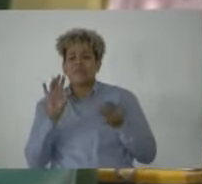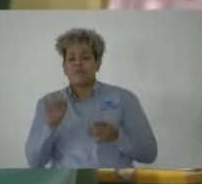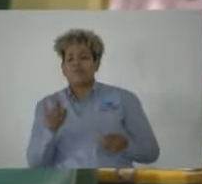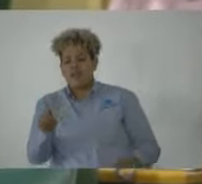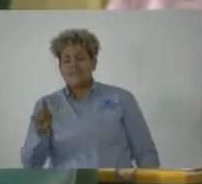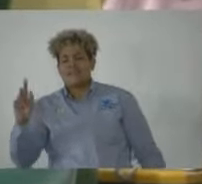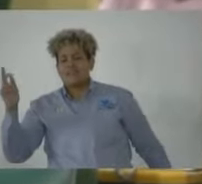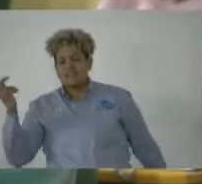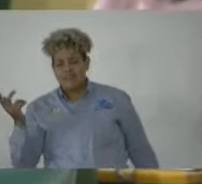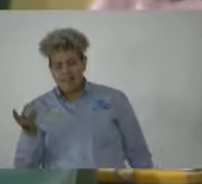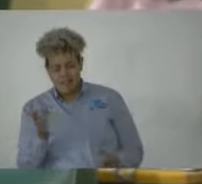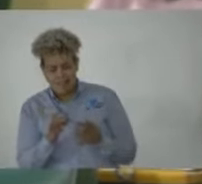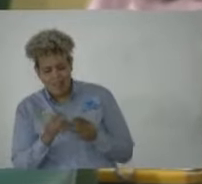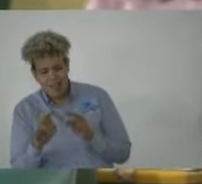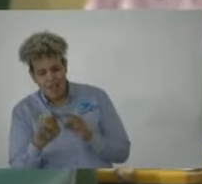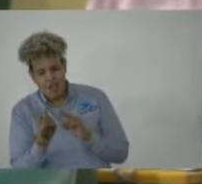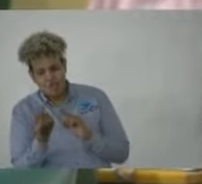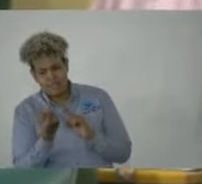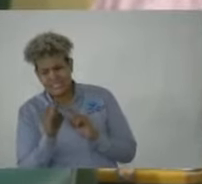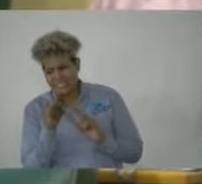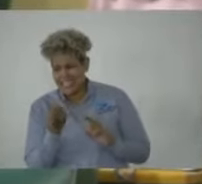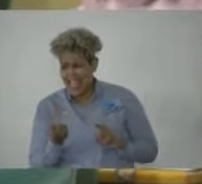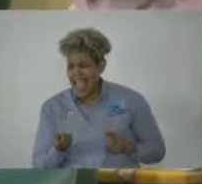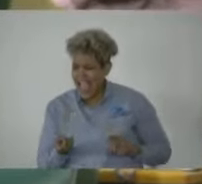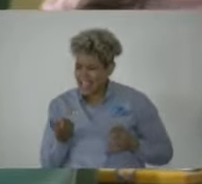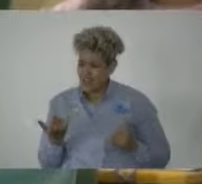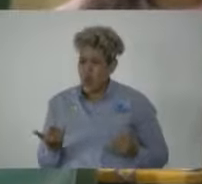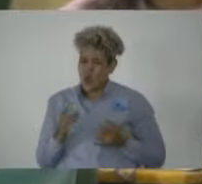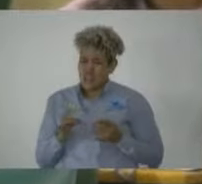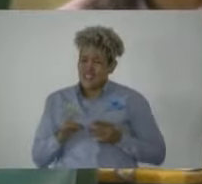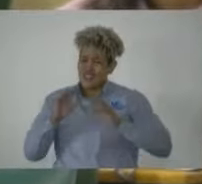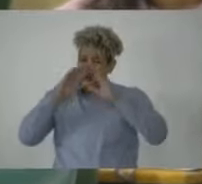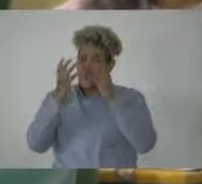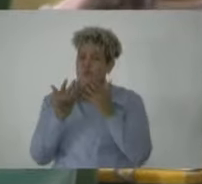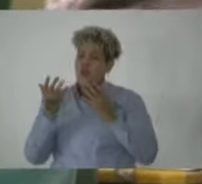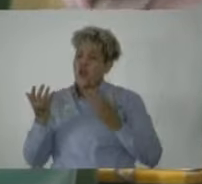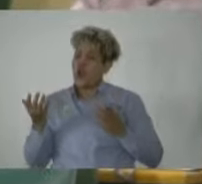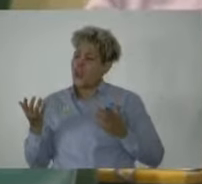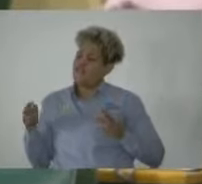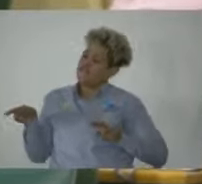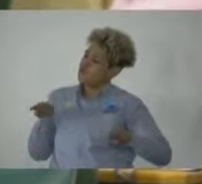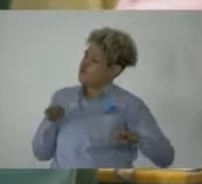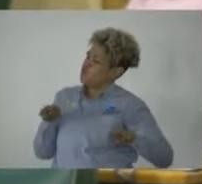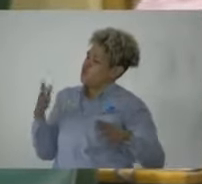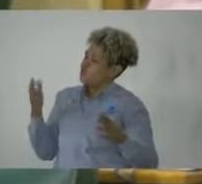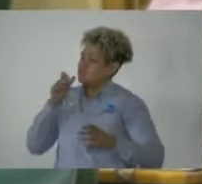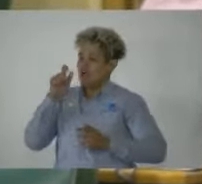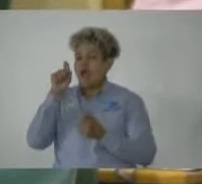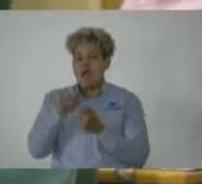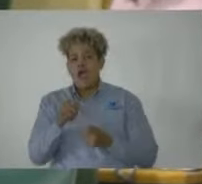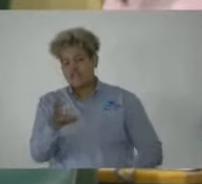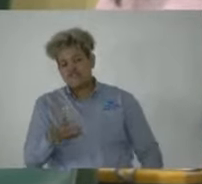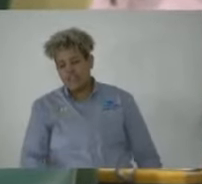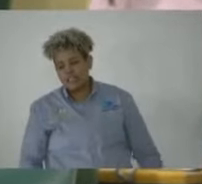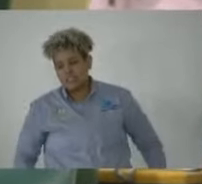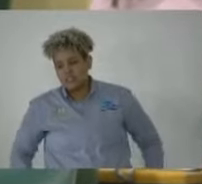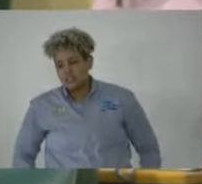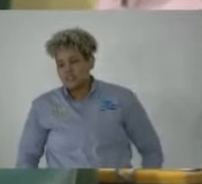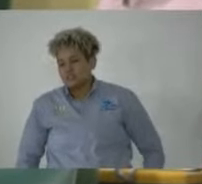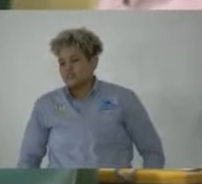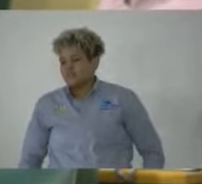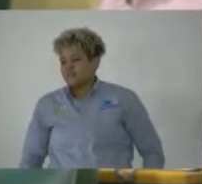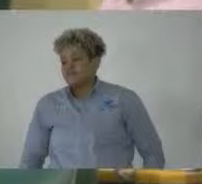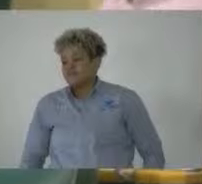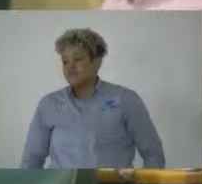Speaker, made as it is made, the words used are inaccurate, Madam Speaker. The